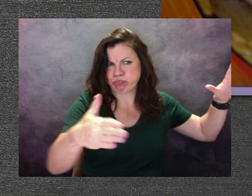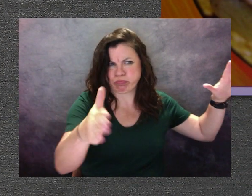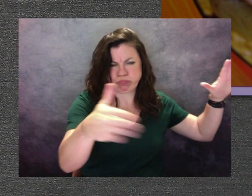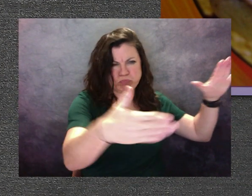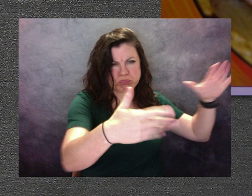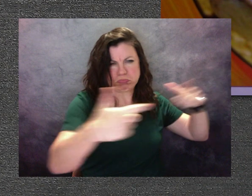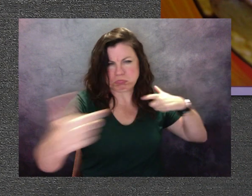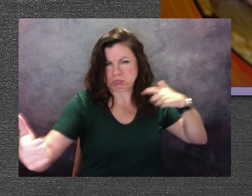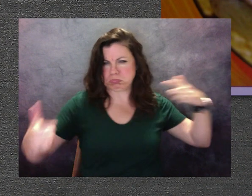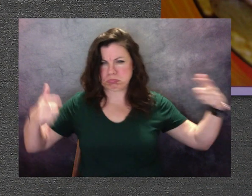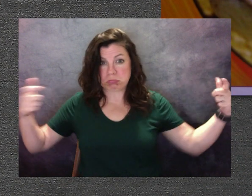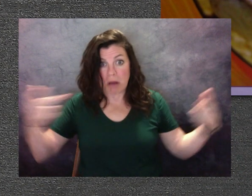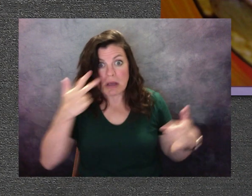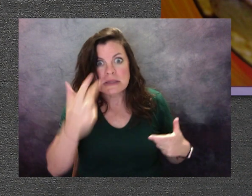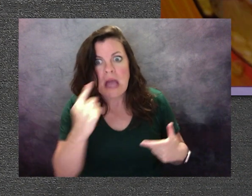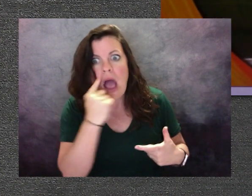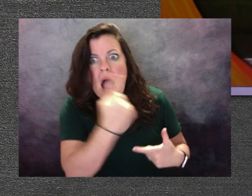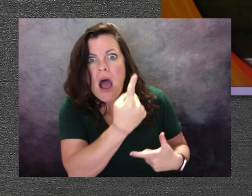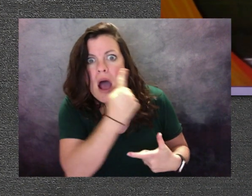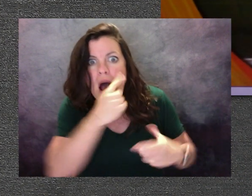gills.